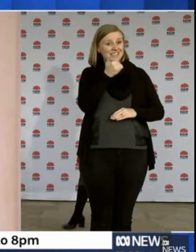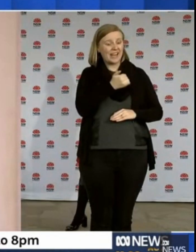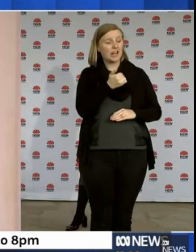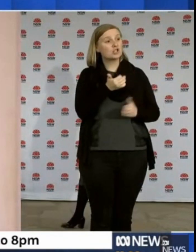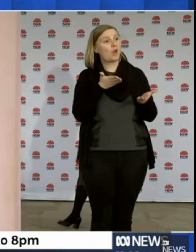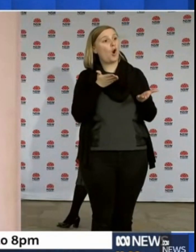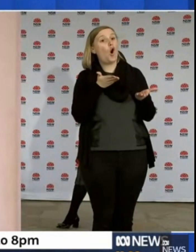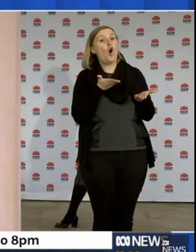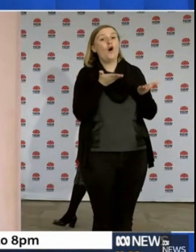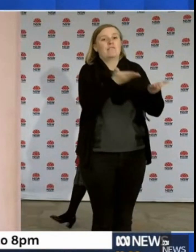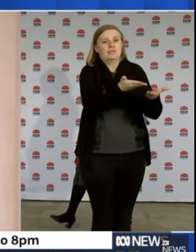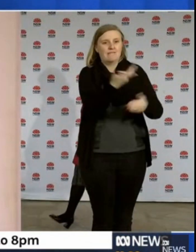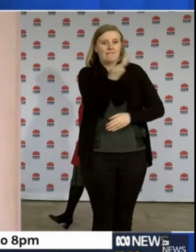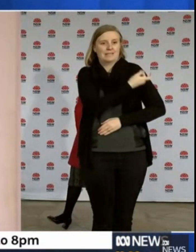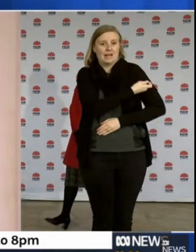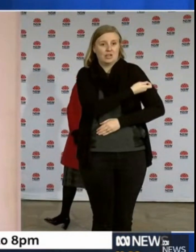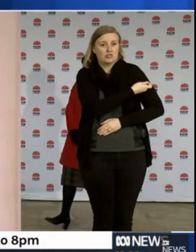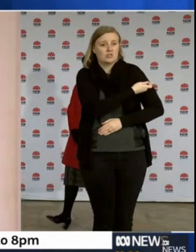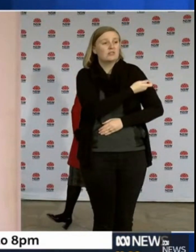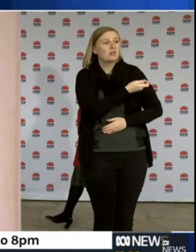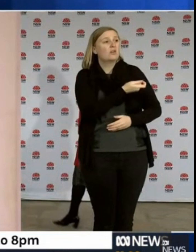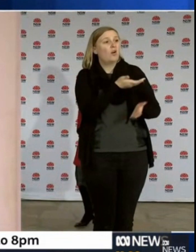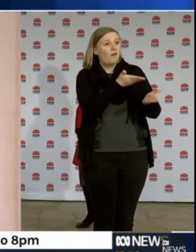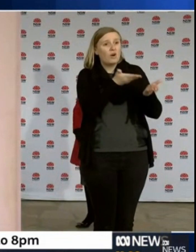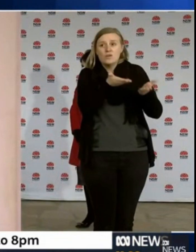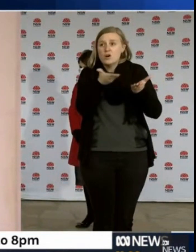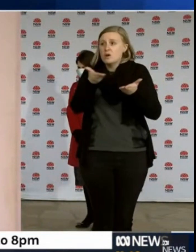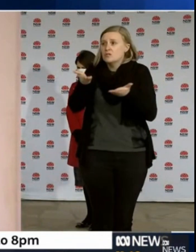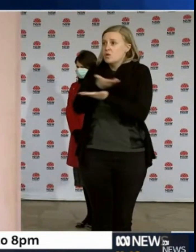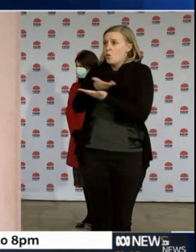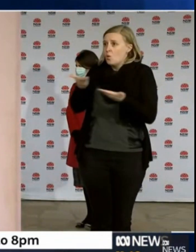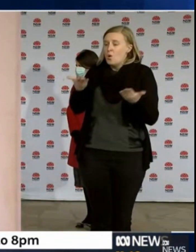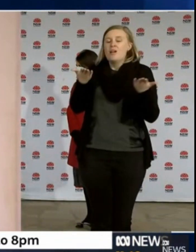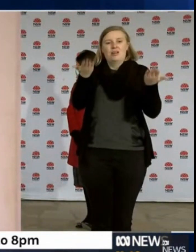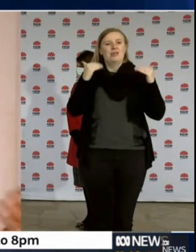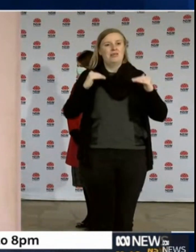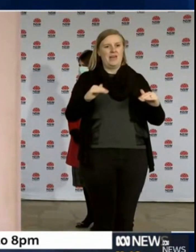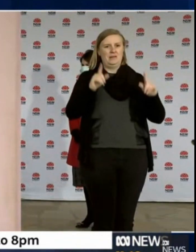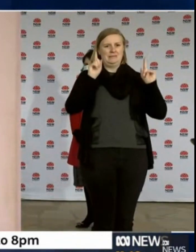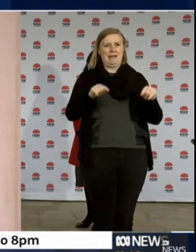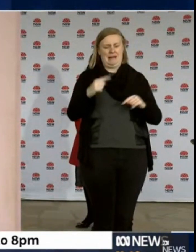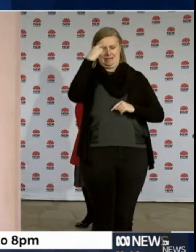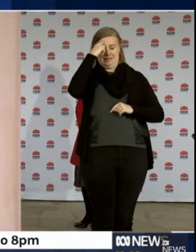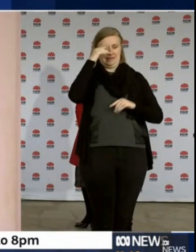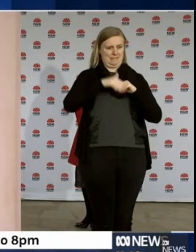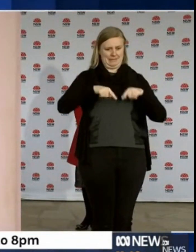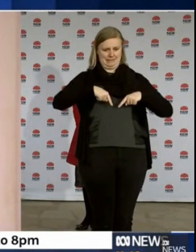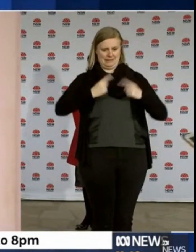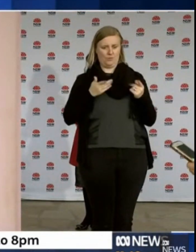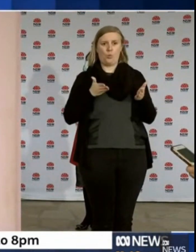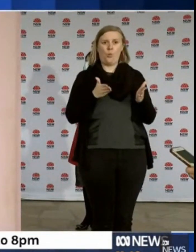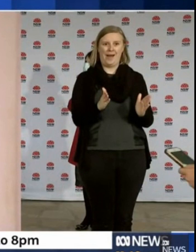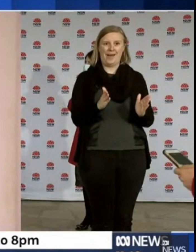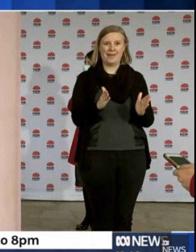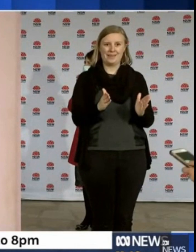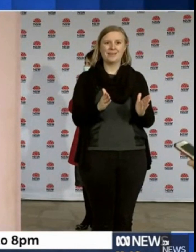least offered the vaccination, we can't even have the conversation about the new world where